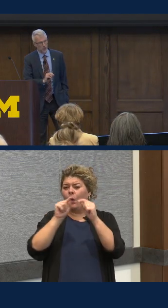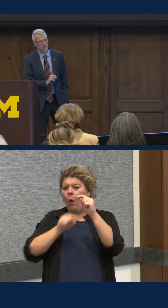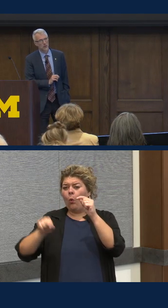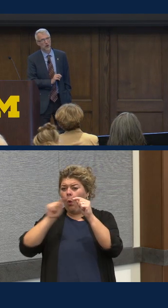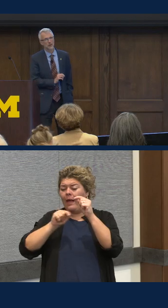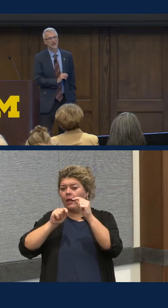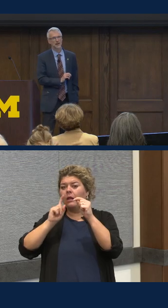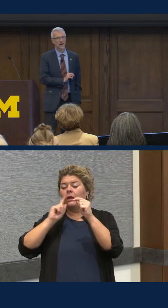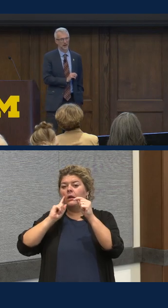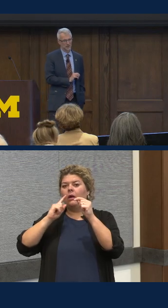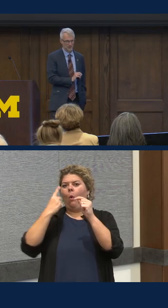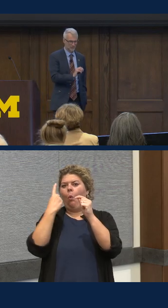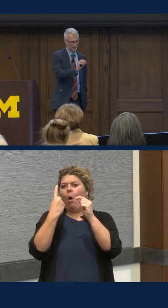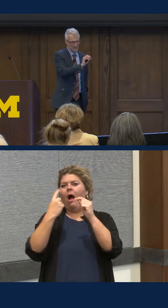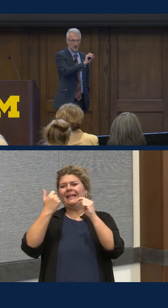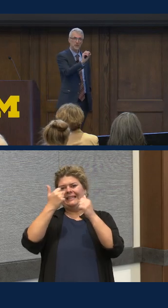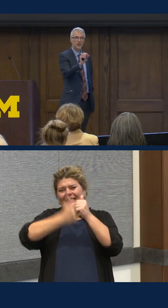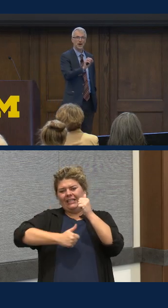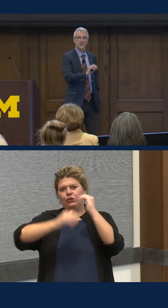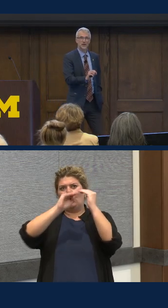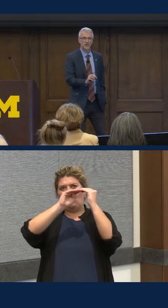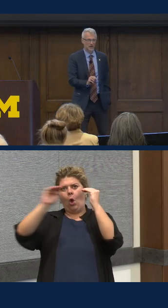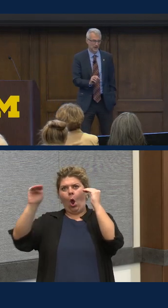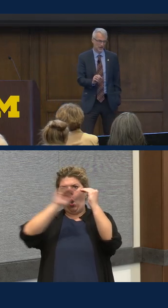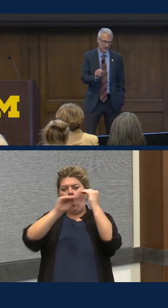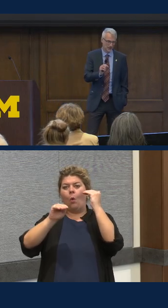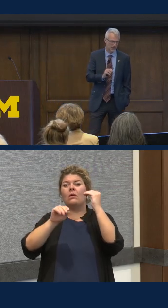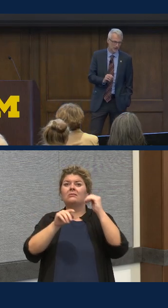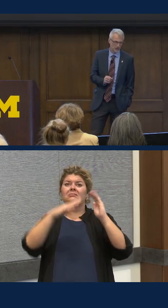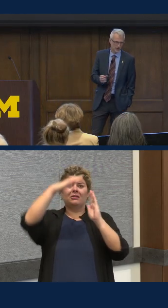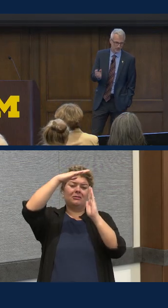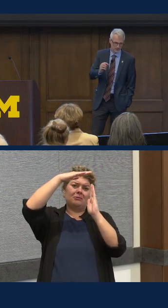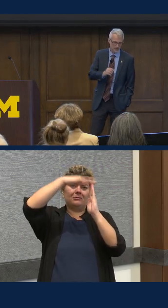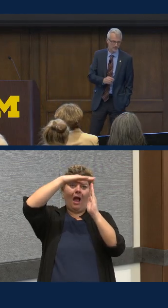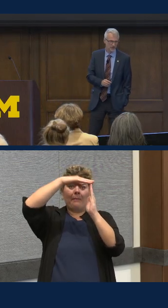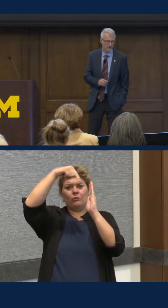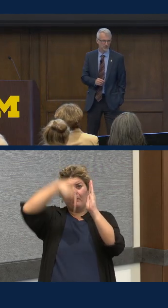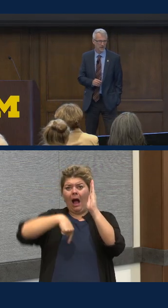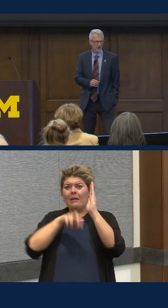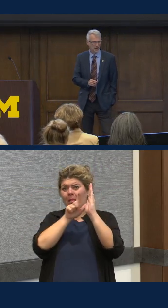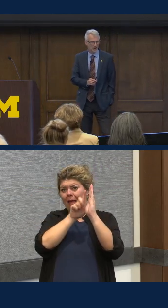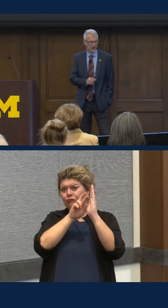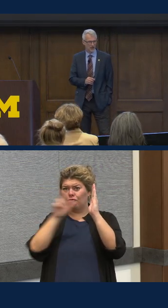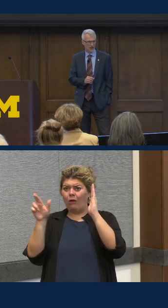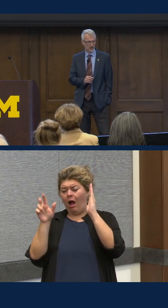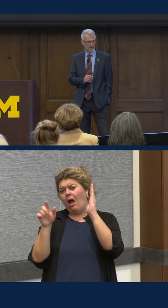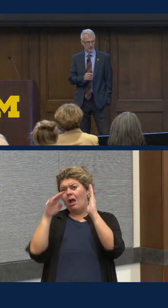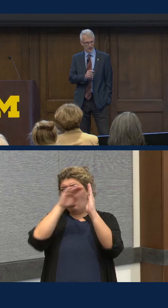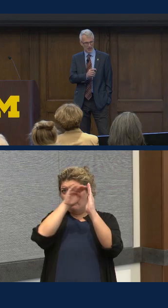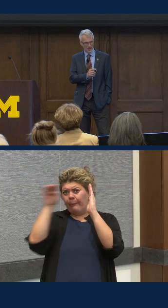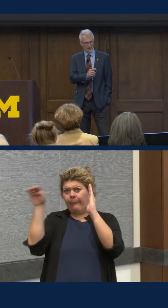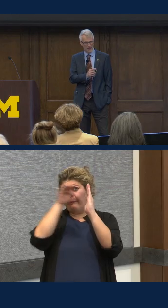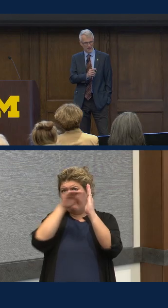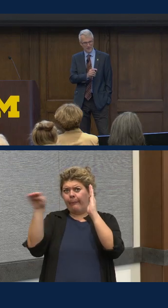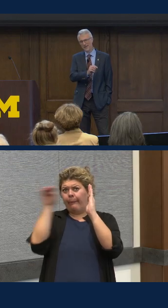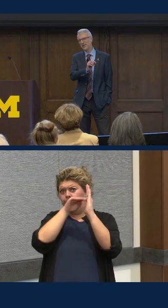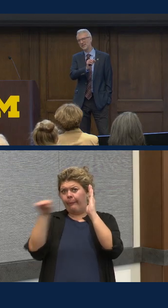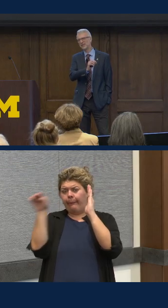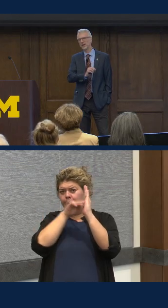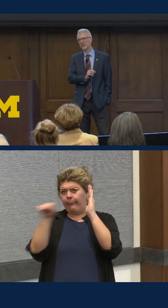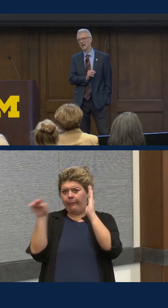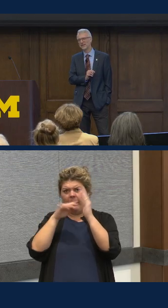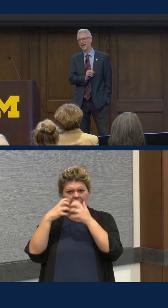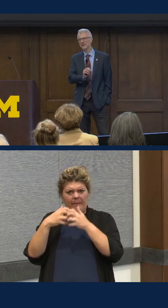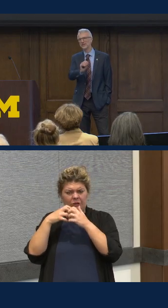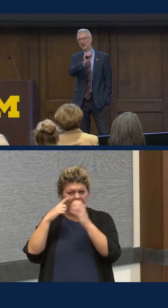sweep one row at a time, top to bottom, left to right, kind of like you read a book in Western culture. And this